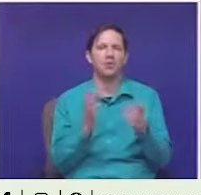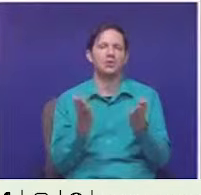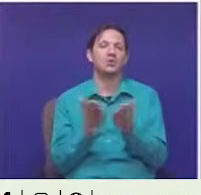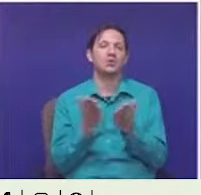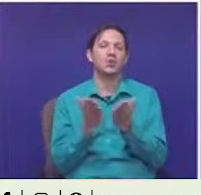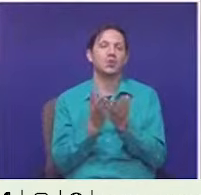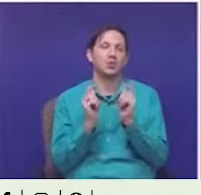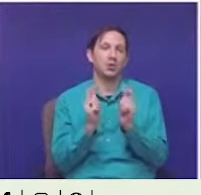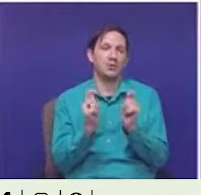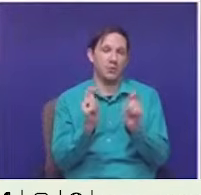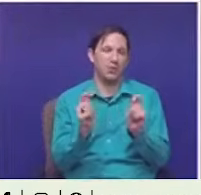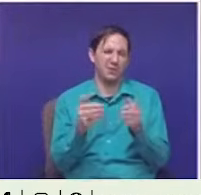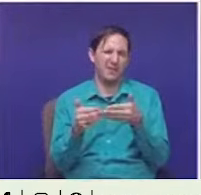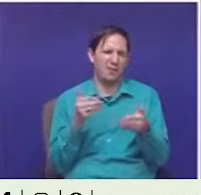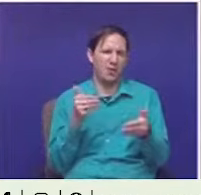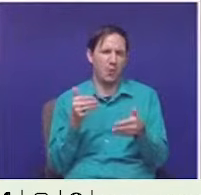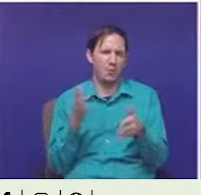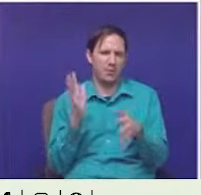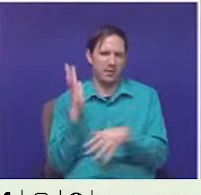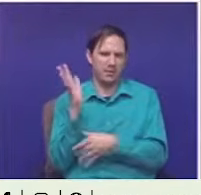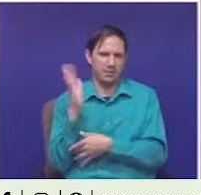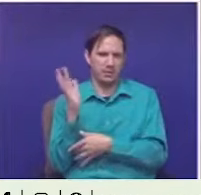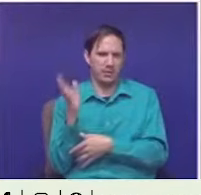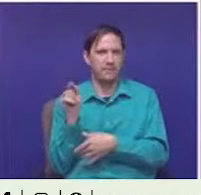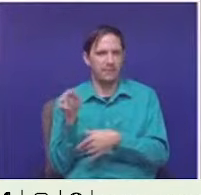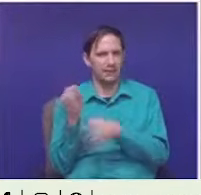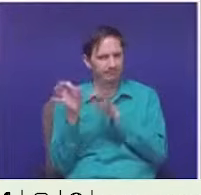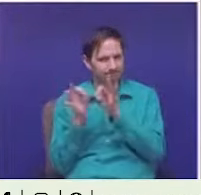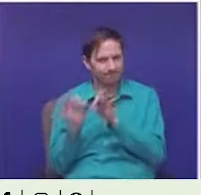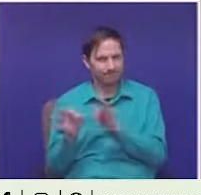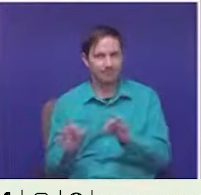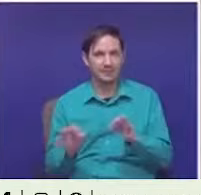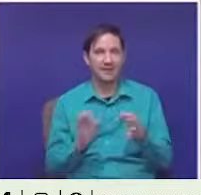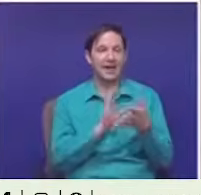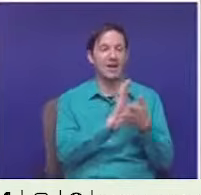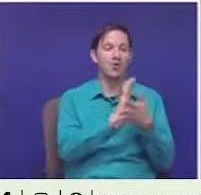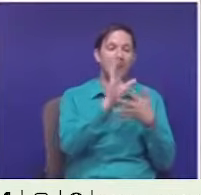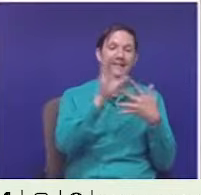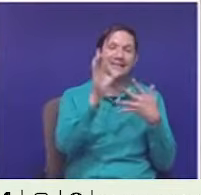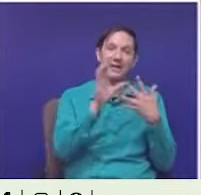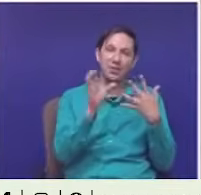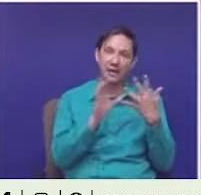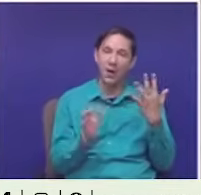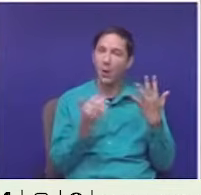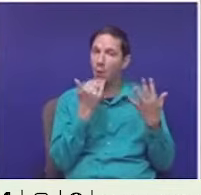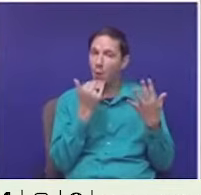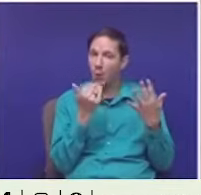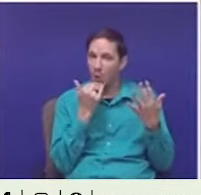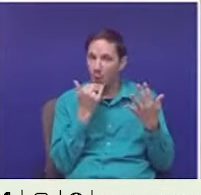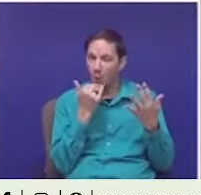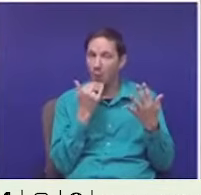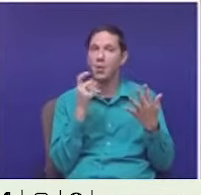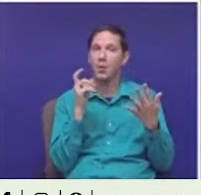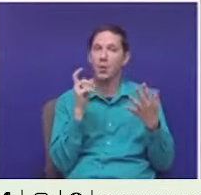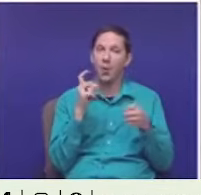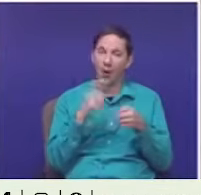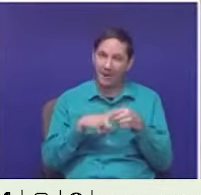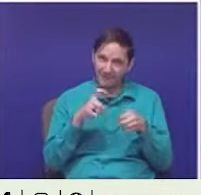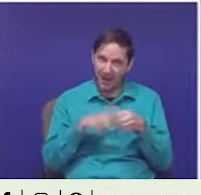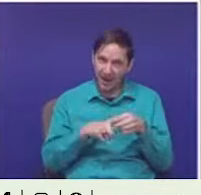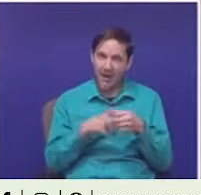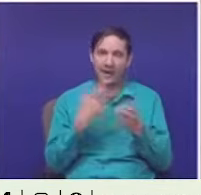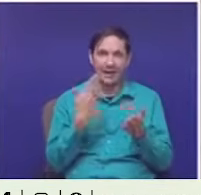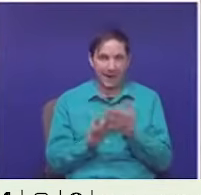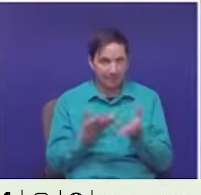transport a little bit earlier in the session, I explained that the criteria that is used for who deserves scholar transport more than